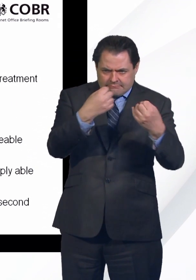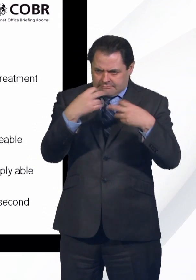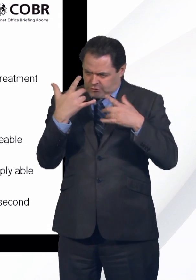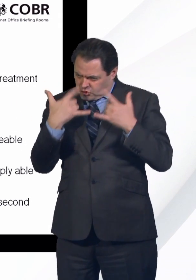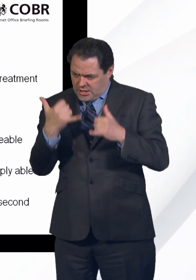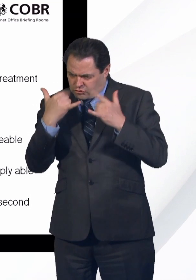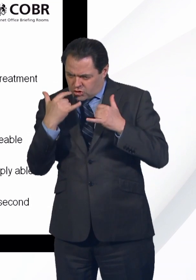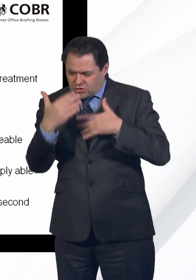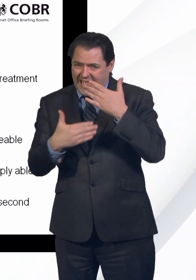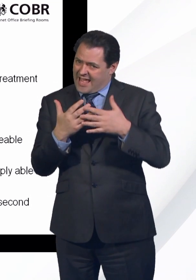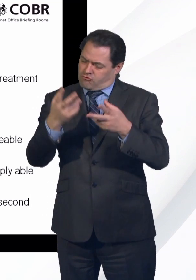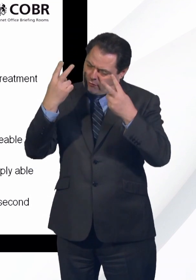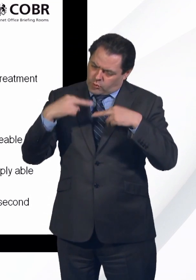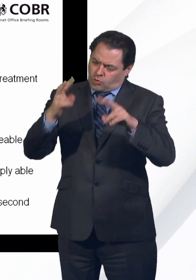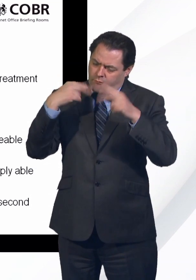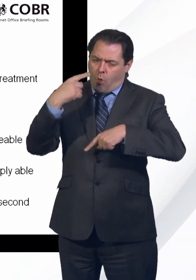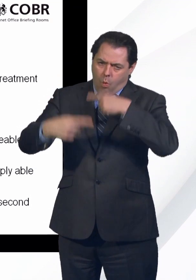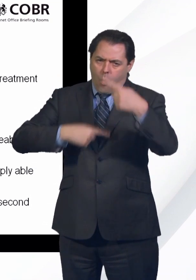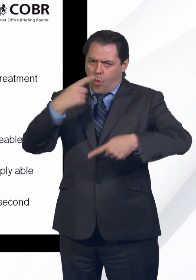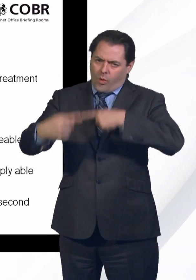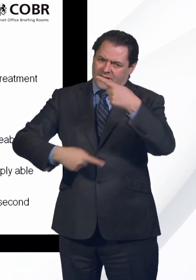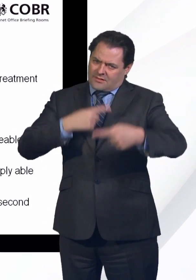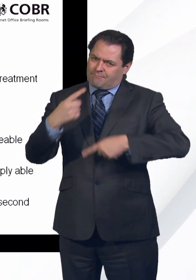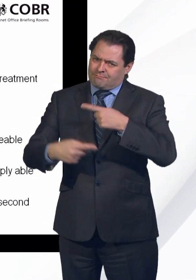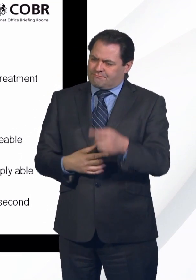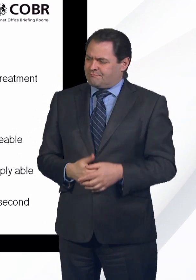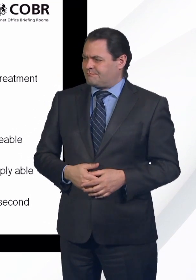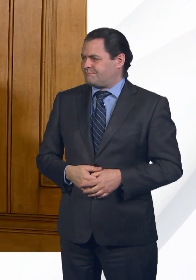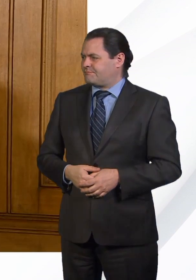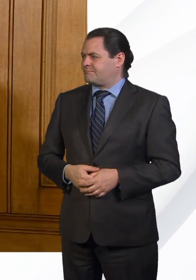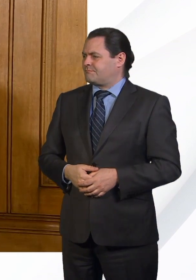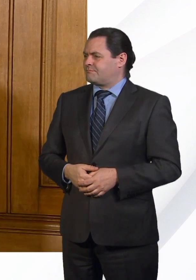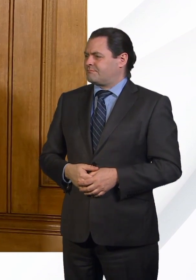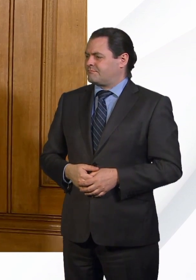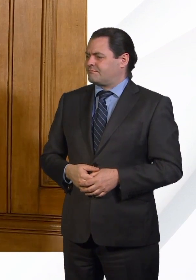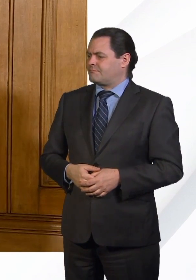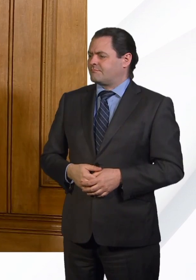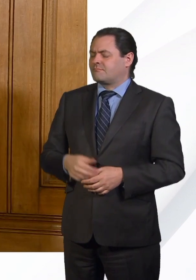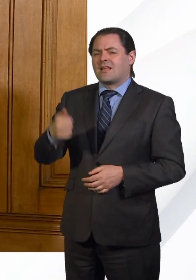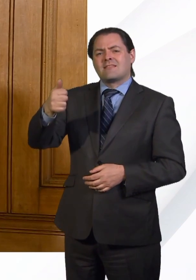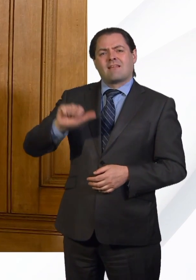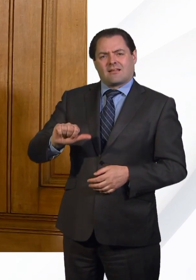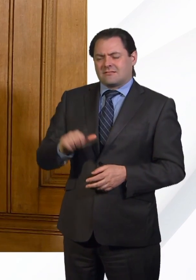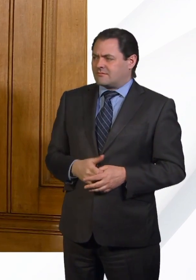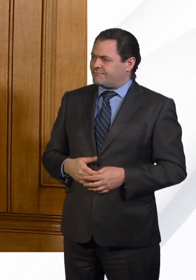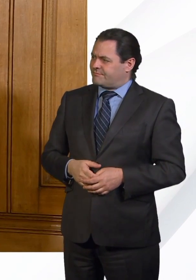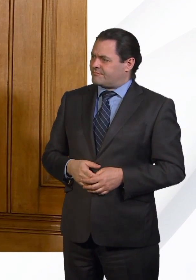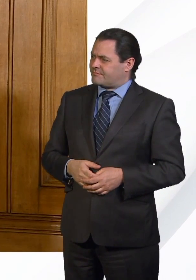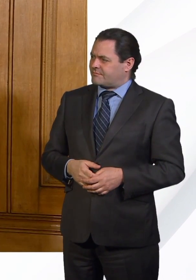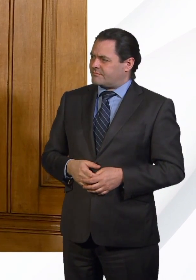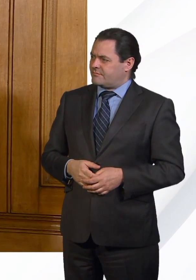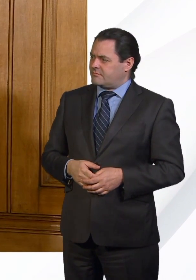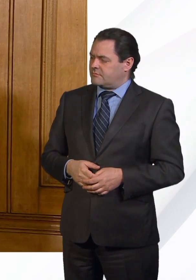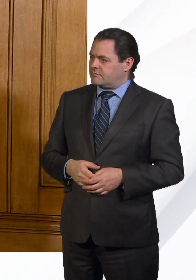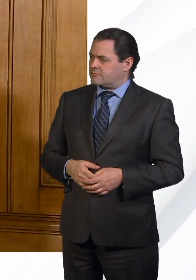detailed scientific review as the days and weeks go by. Next slide, please. Now, this